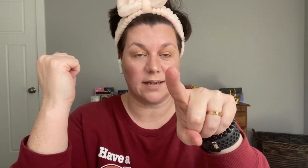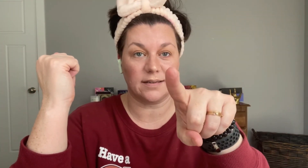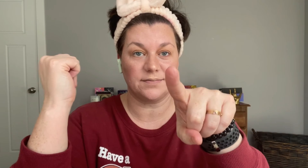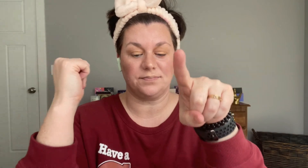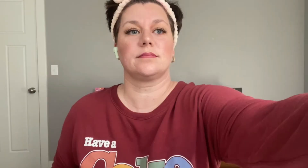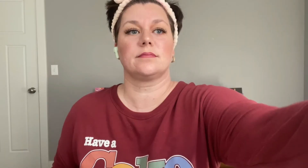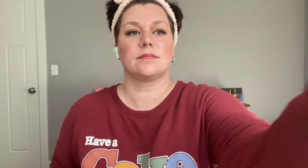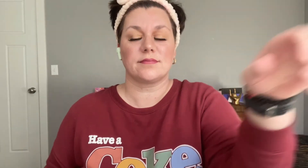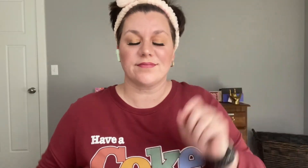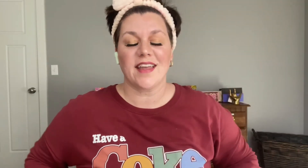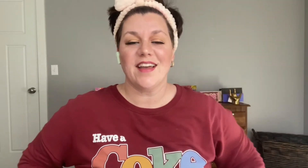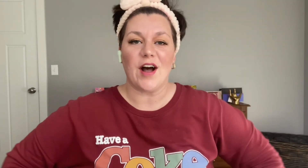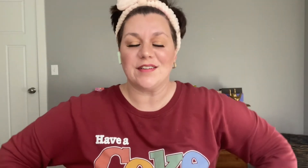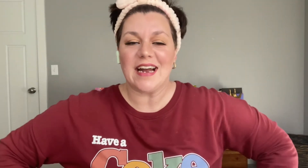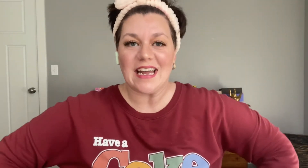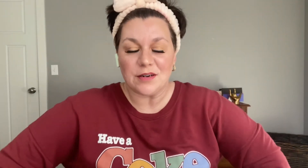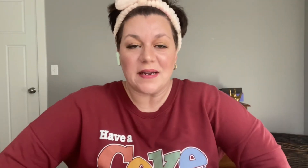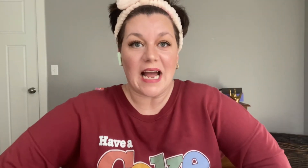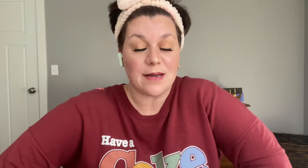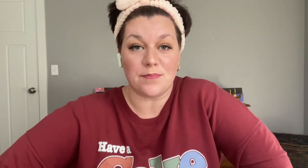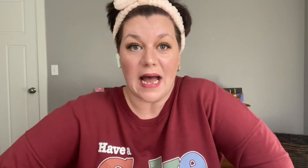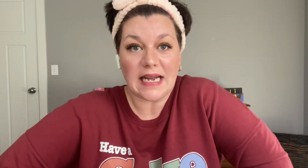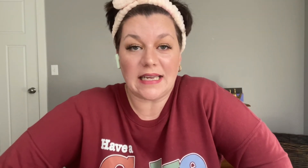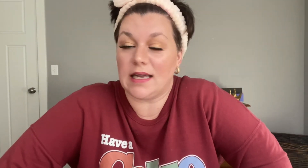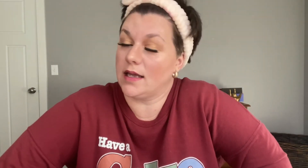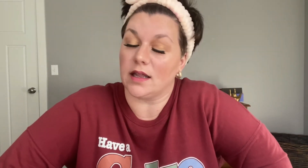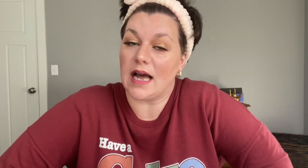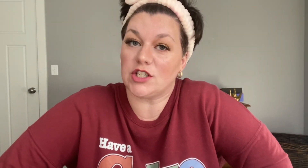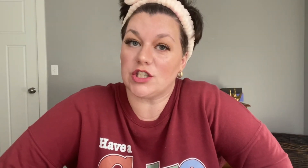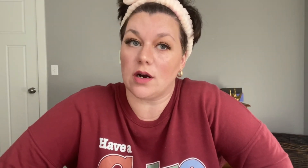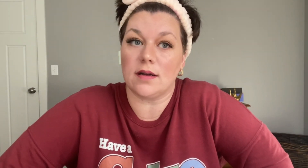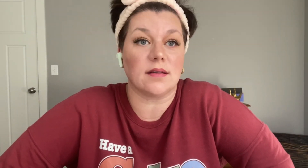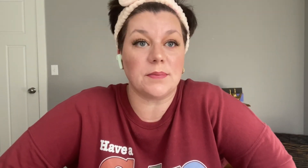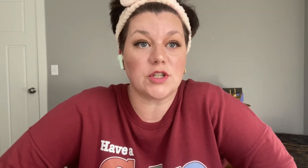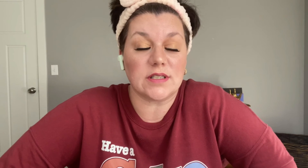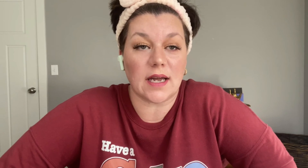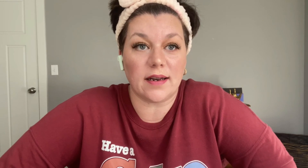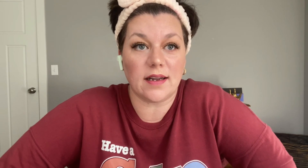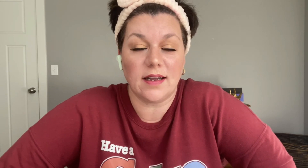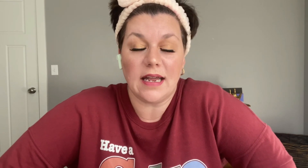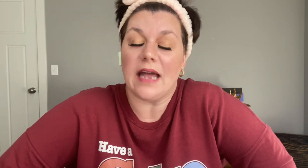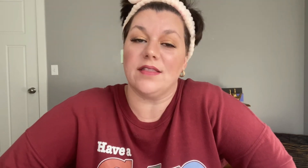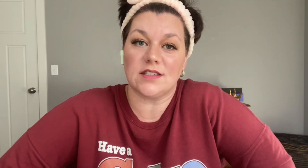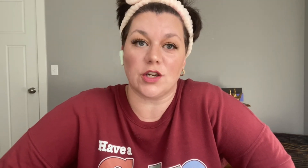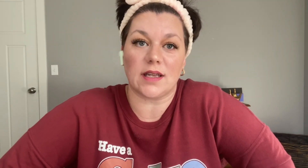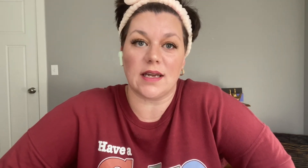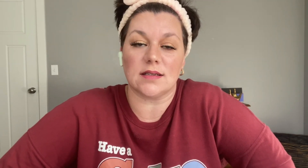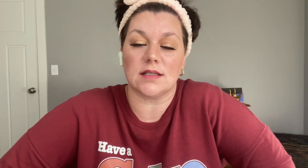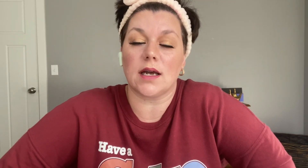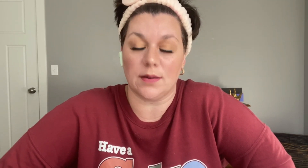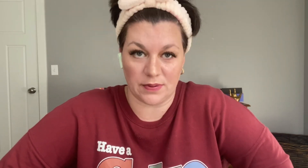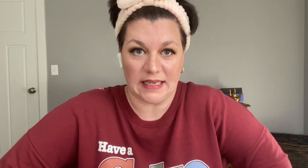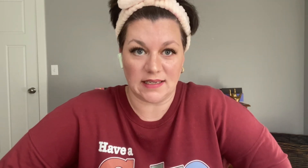back. All right, everybody, I am back. The lashes are on, the lips are done, and this look